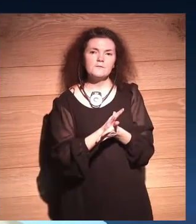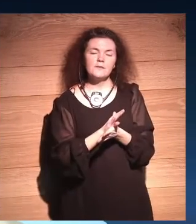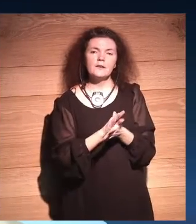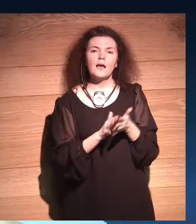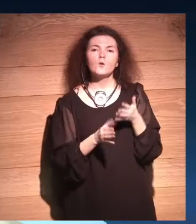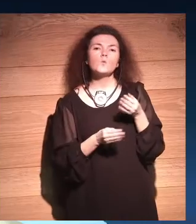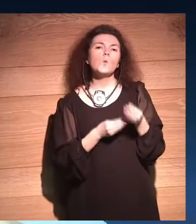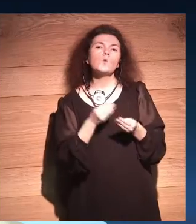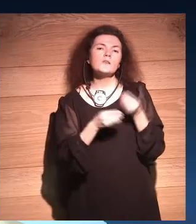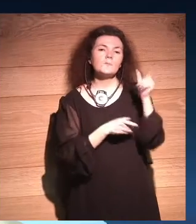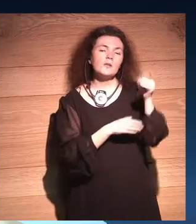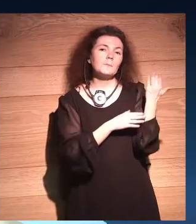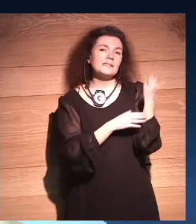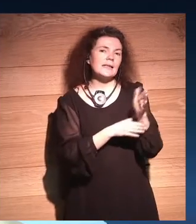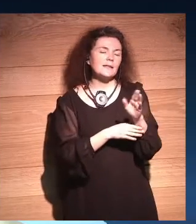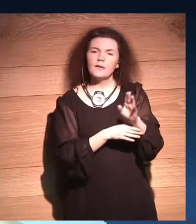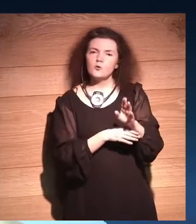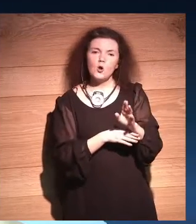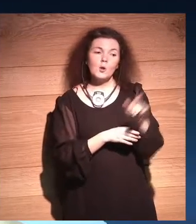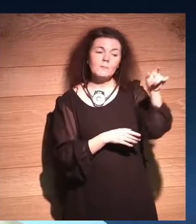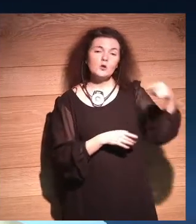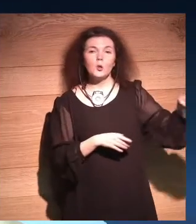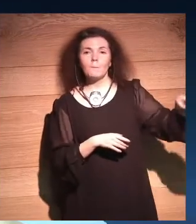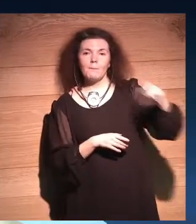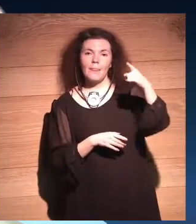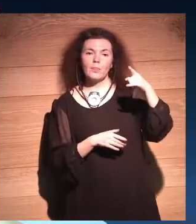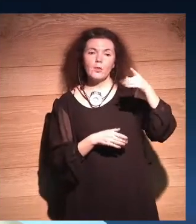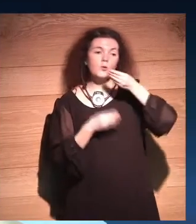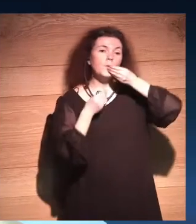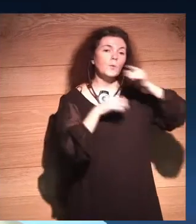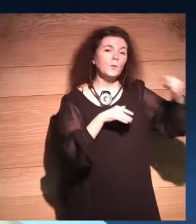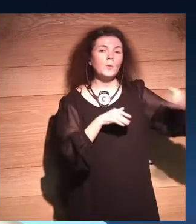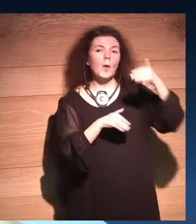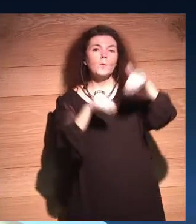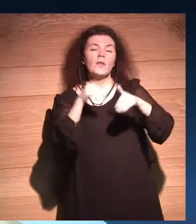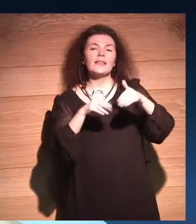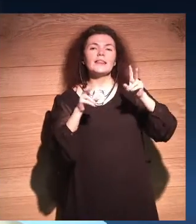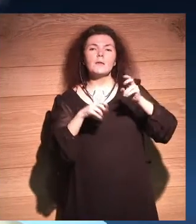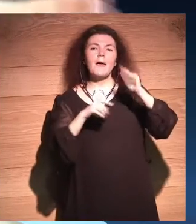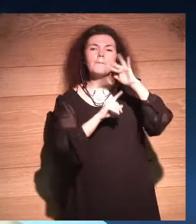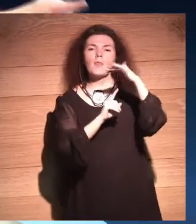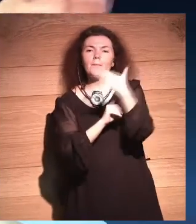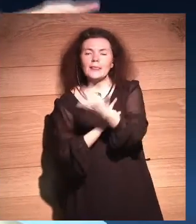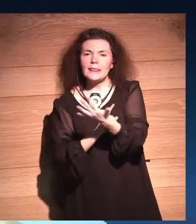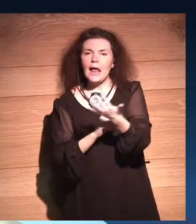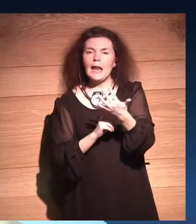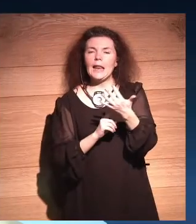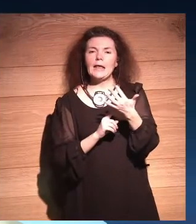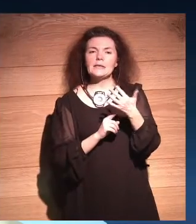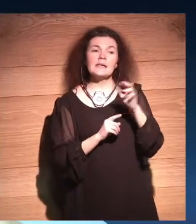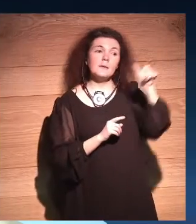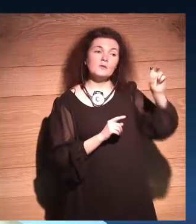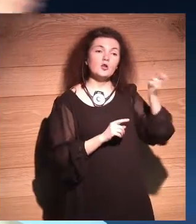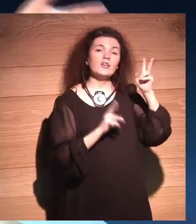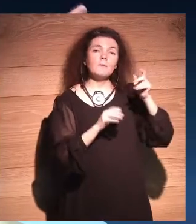the person who votes for me on environmental issues, and this person on economic issues, and this person on social